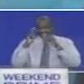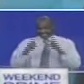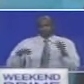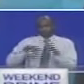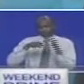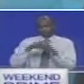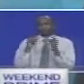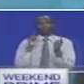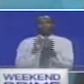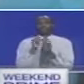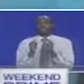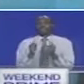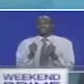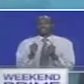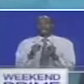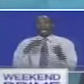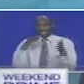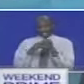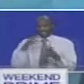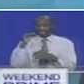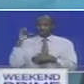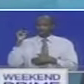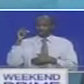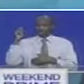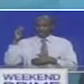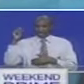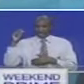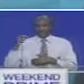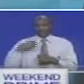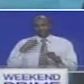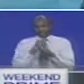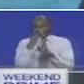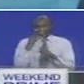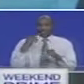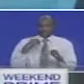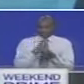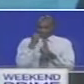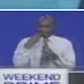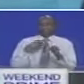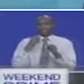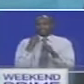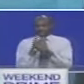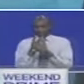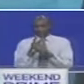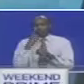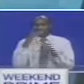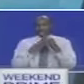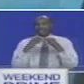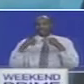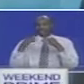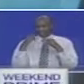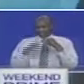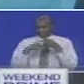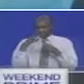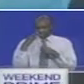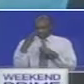football match. It was against Scotland on the 15th of December in 1963, just after independence. And your task